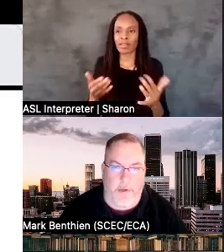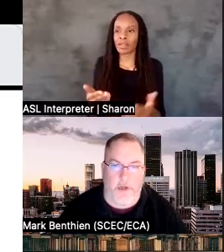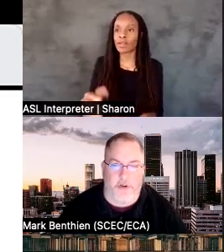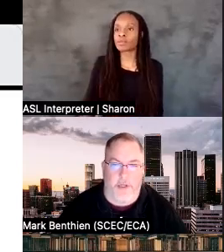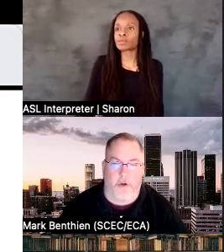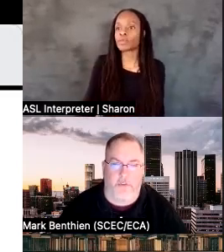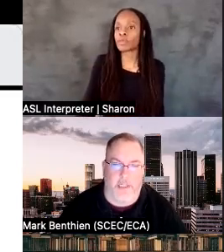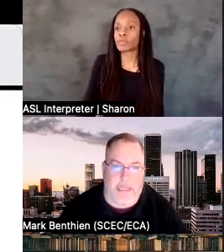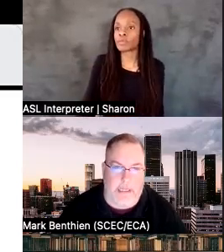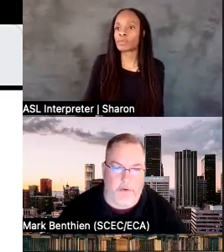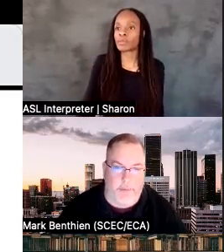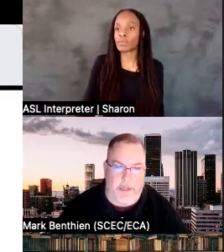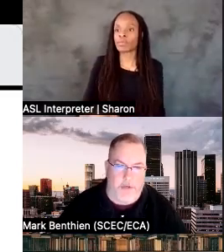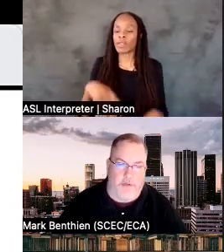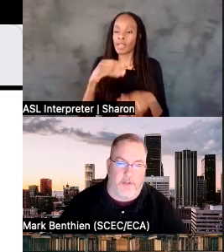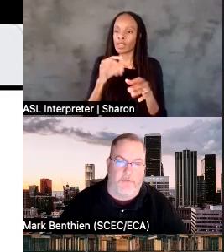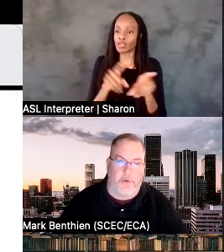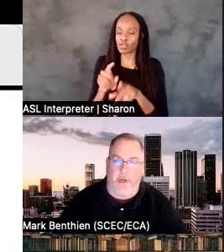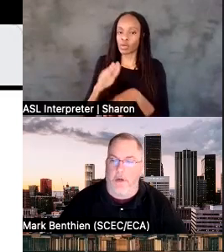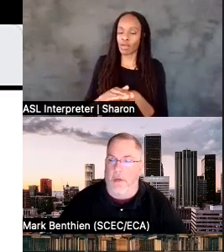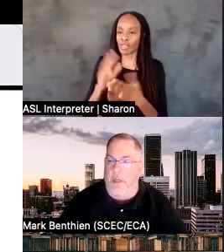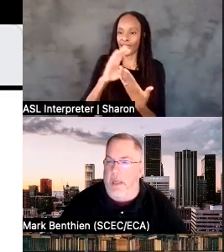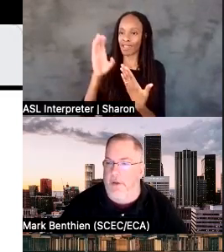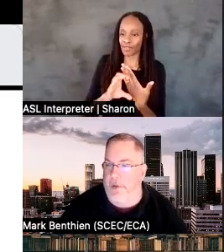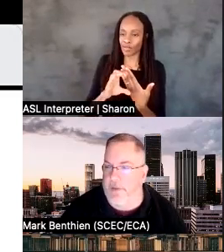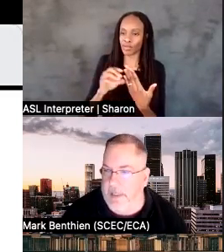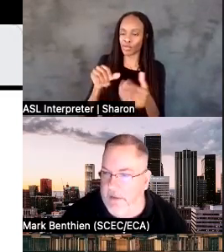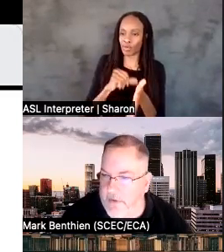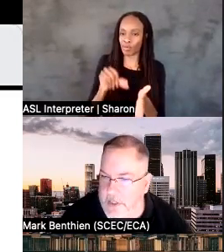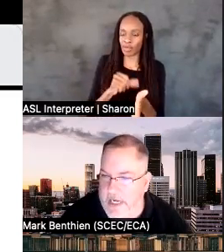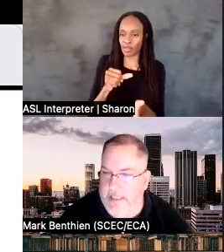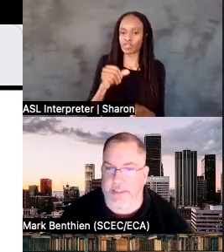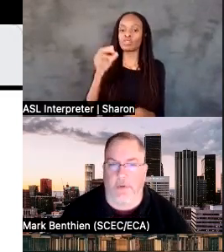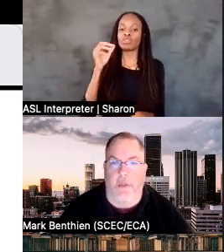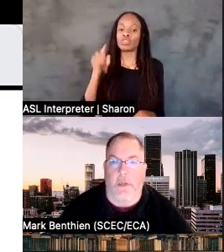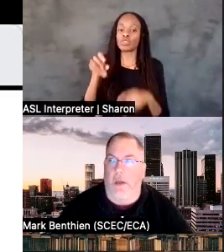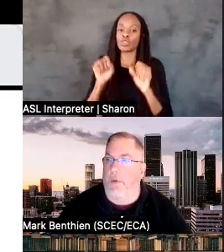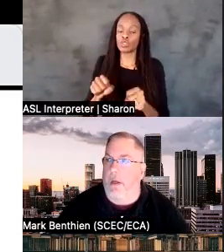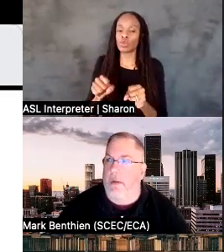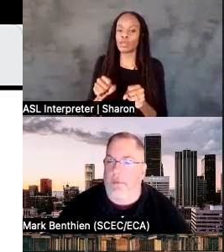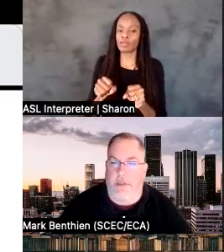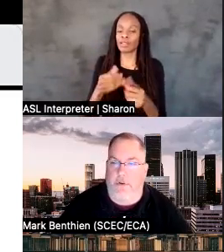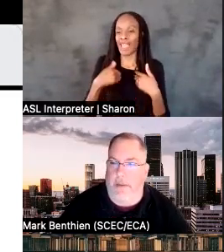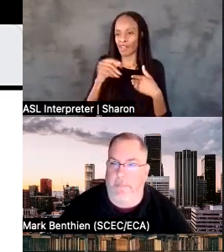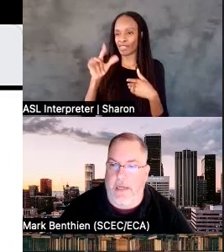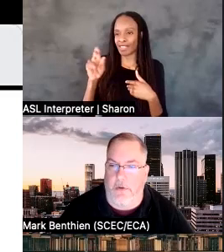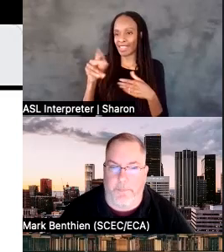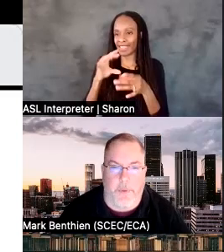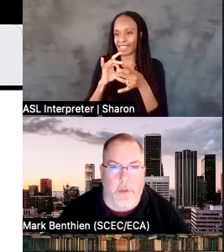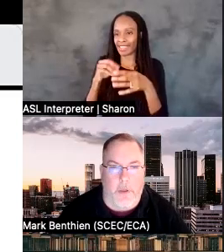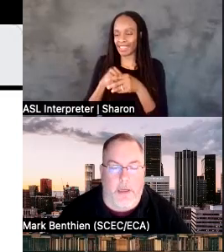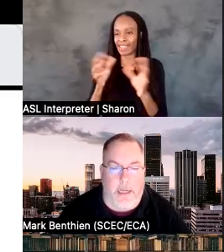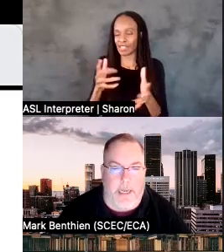the earthquakecountry.org/calendar page. Okay, link from great. there. Yeah. And you put the link into the chat, so Yeah, I put the link. I hope that's that was great. right. Thank